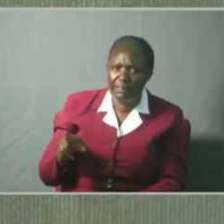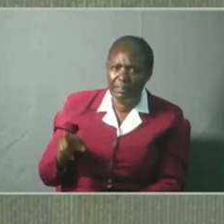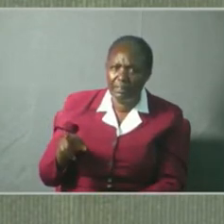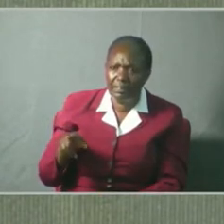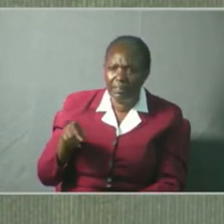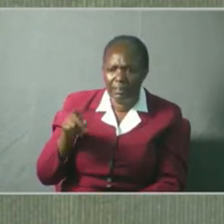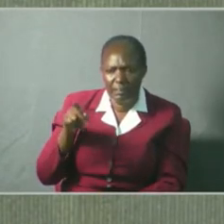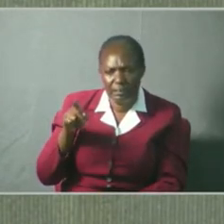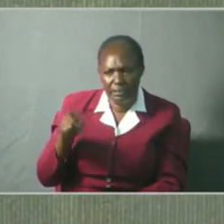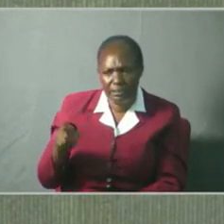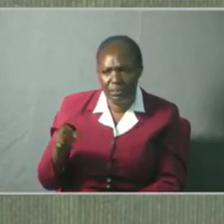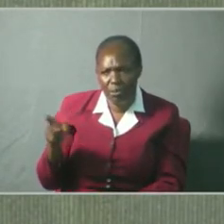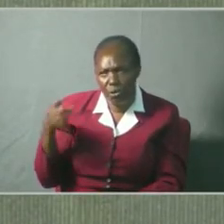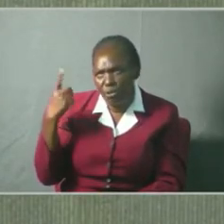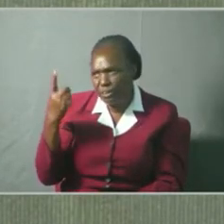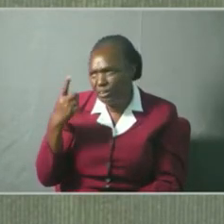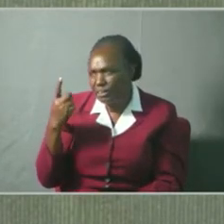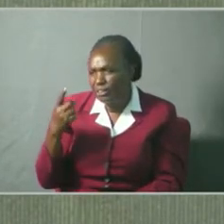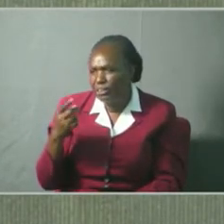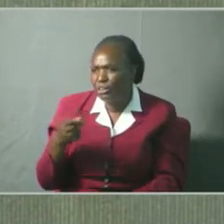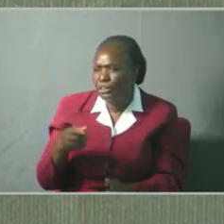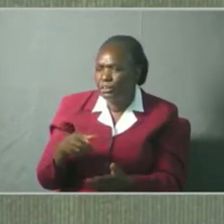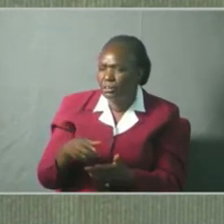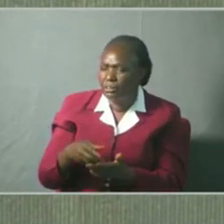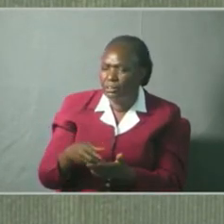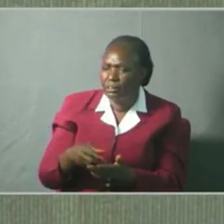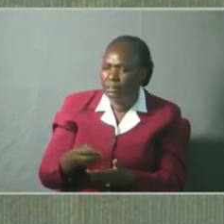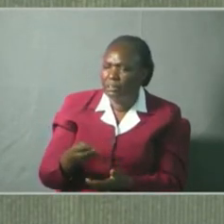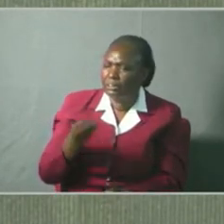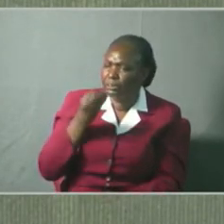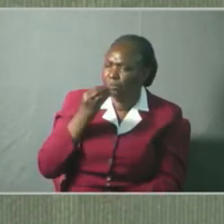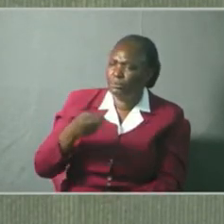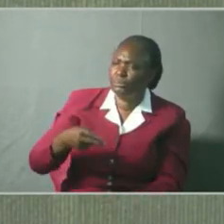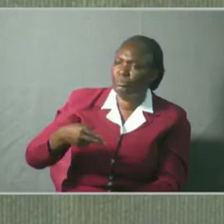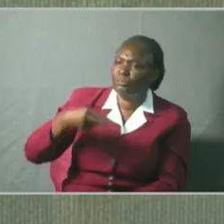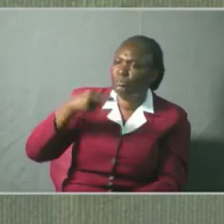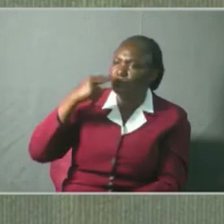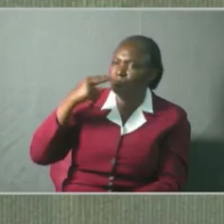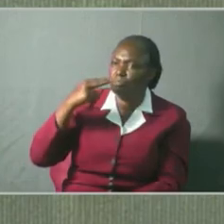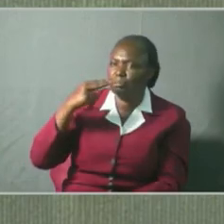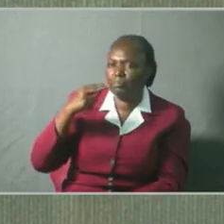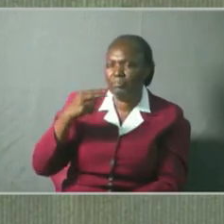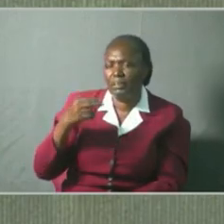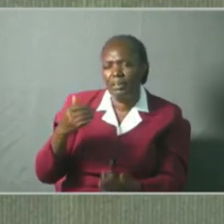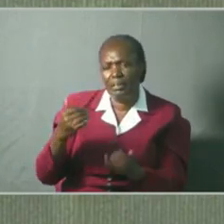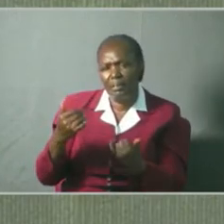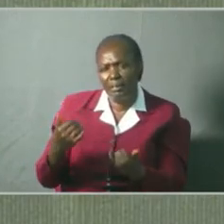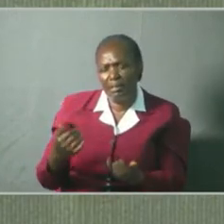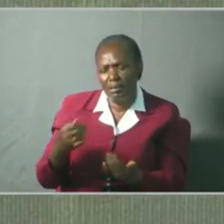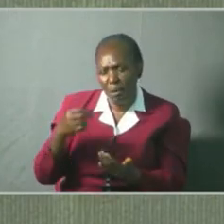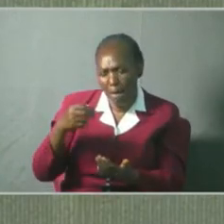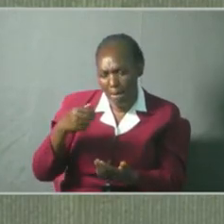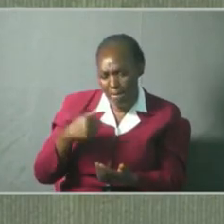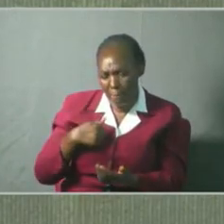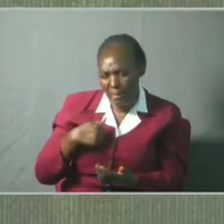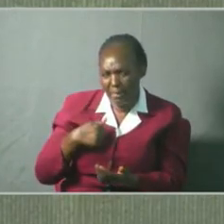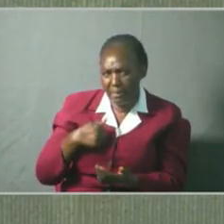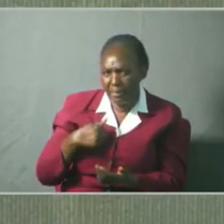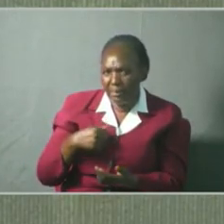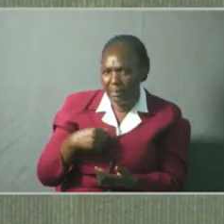soup. But as I'm standing here, the Lord touched her and she was able to eat